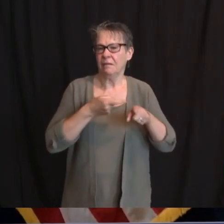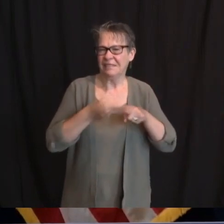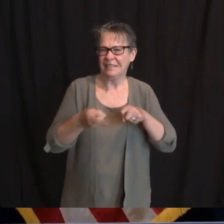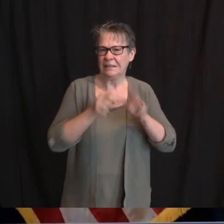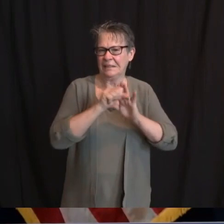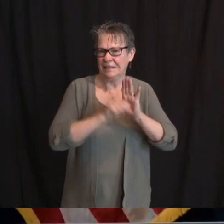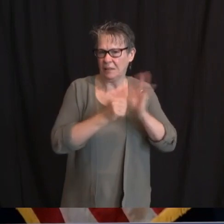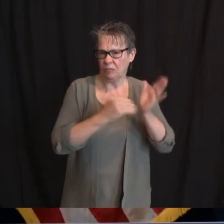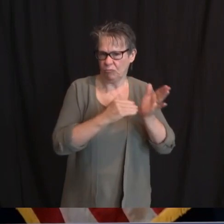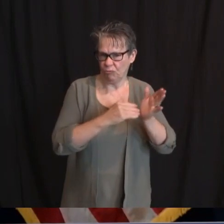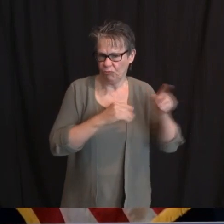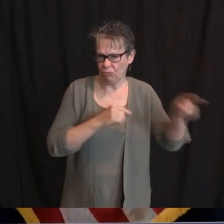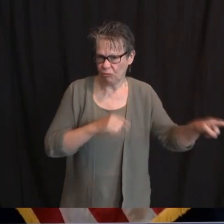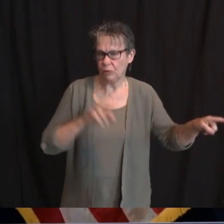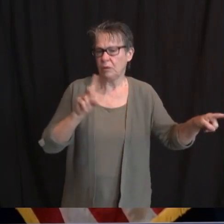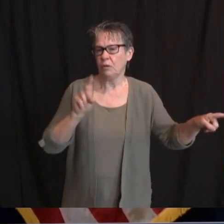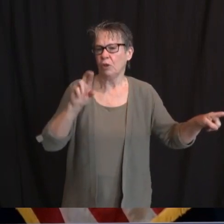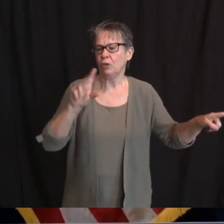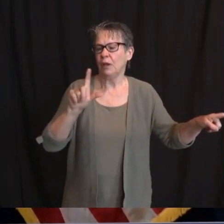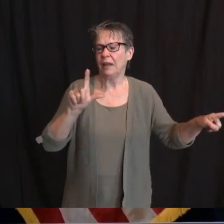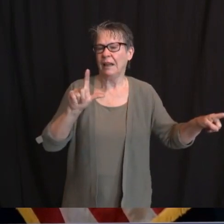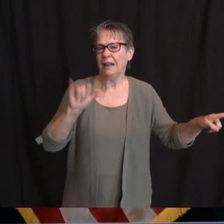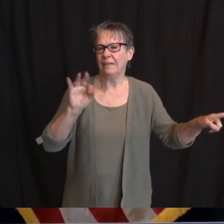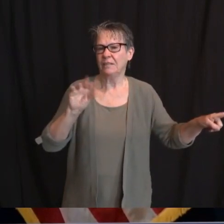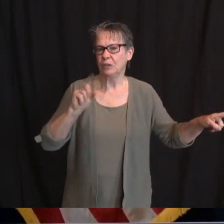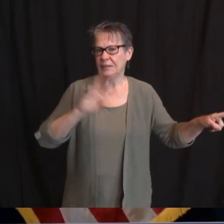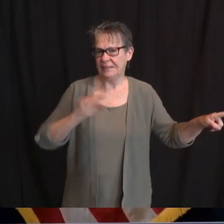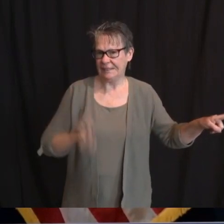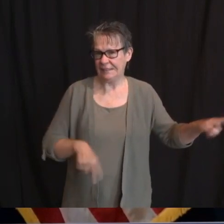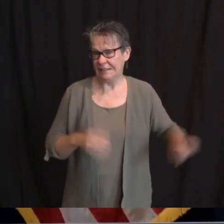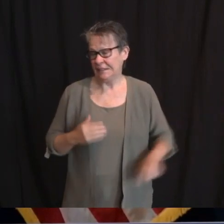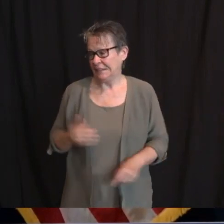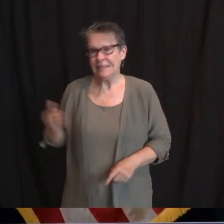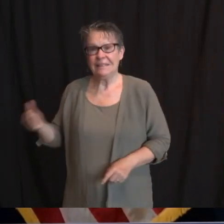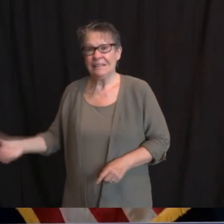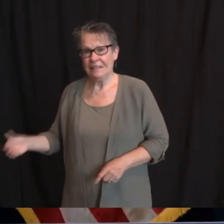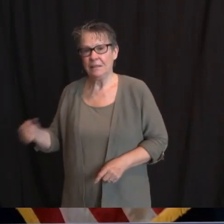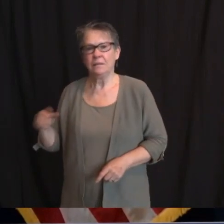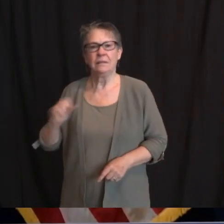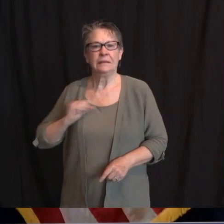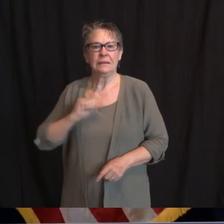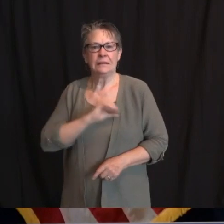as always. To my far left, State Police Superintendent Colonel Pat